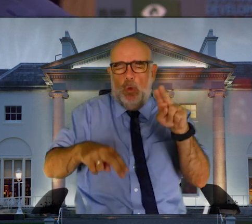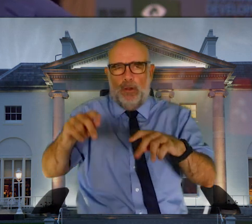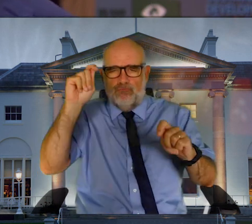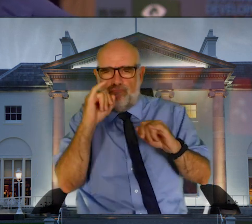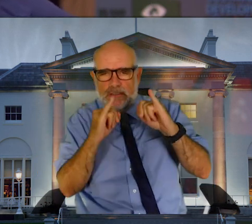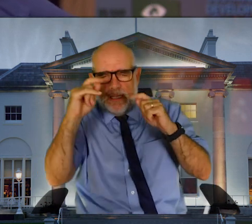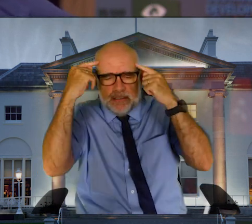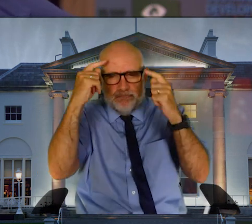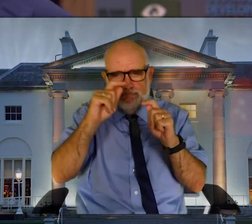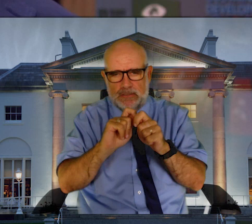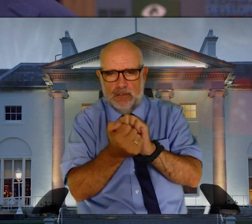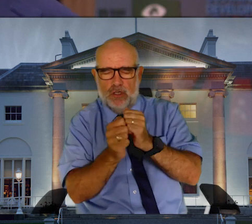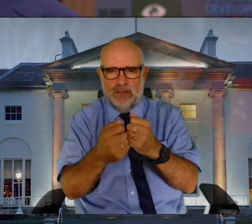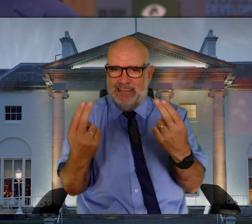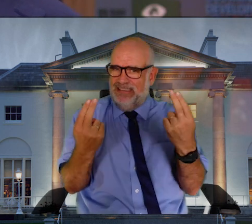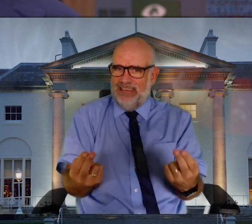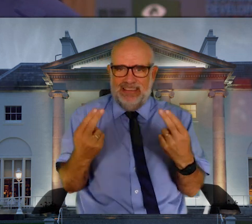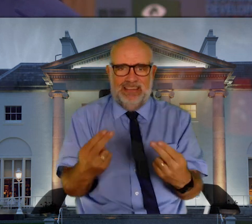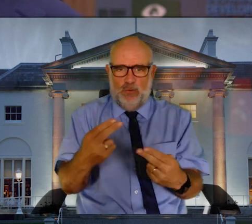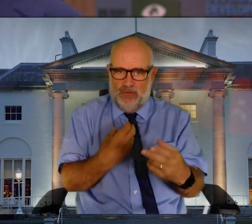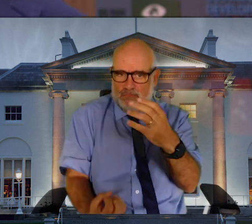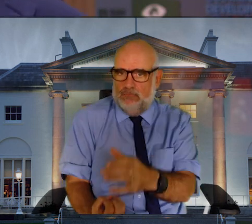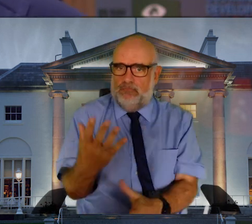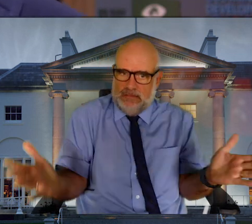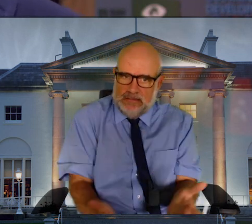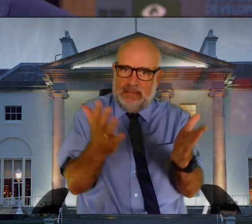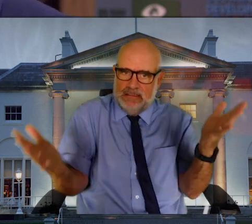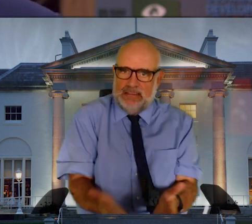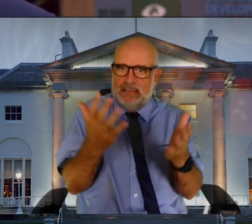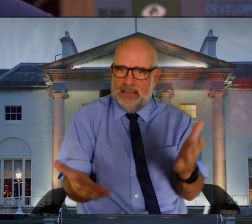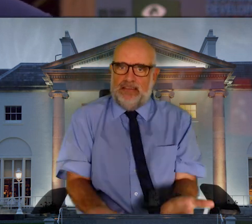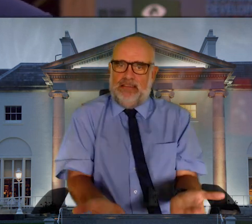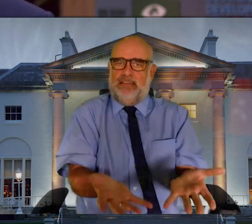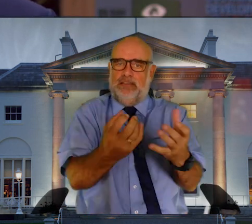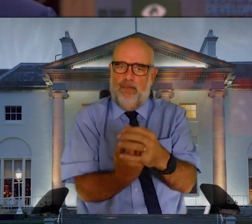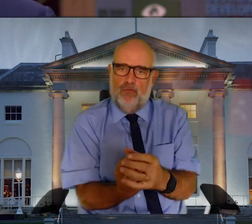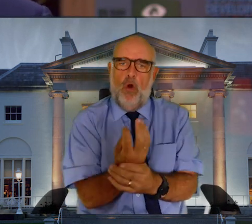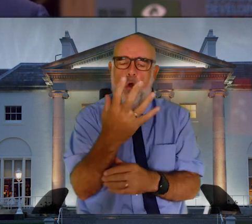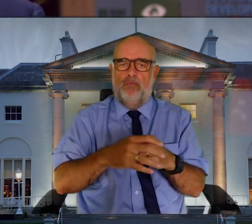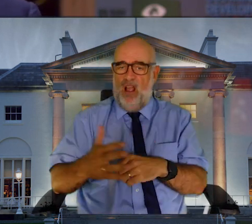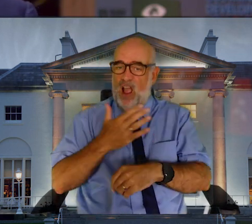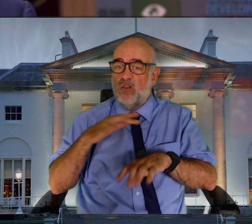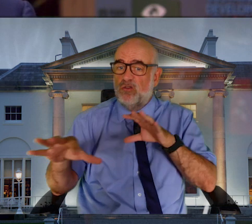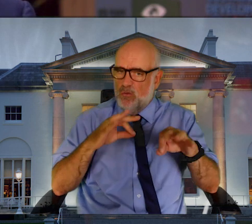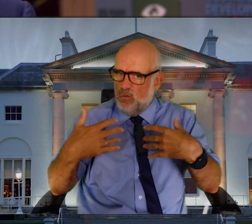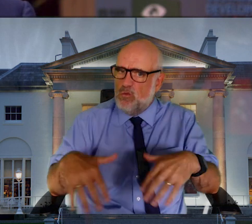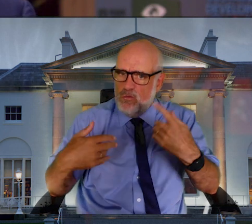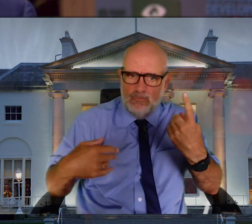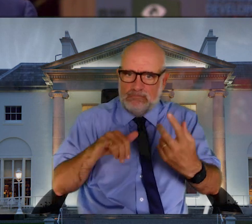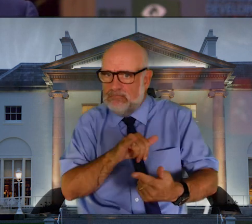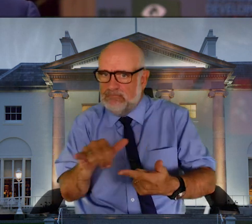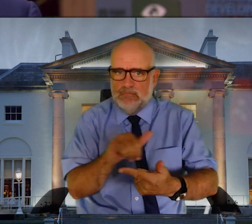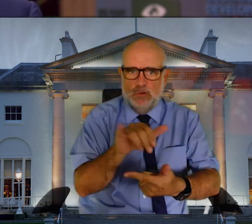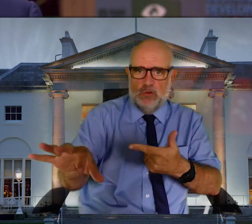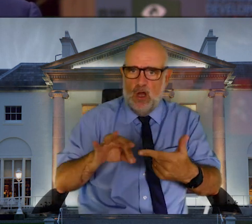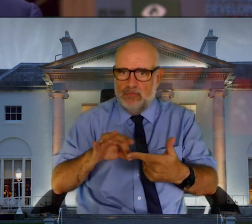needed, are allowed to emerge and flourish. Our choice is stark: to seize a new moment for global